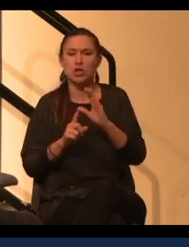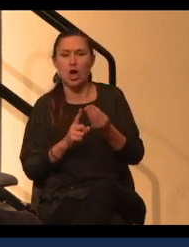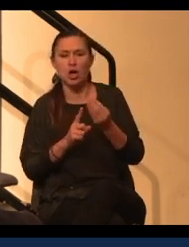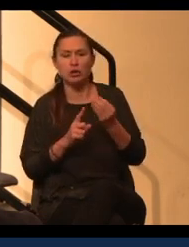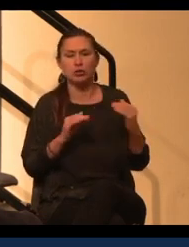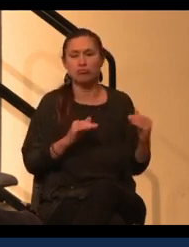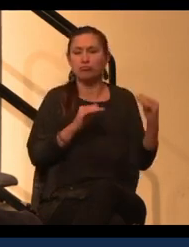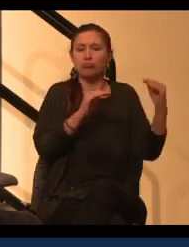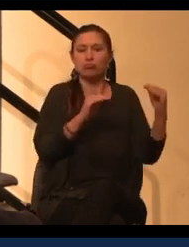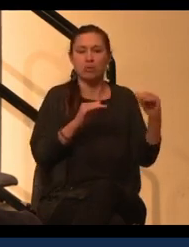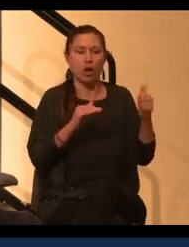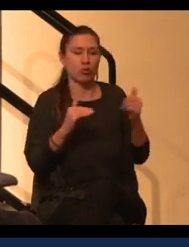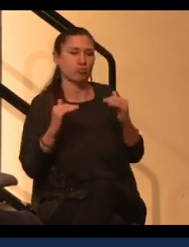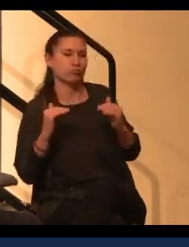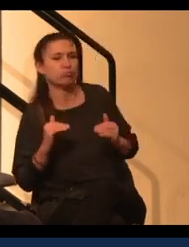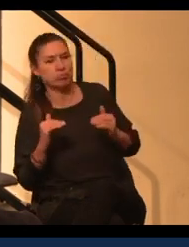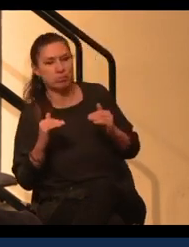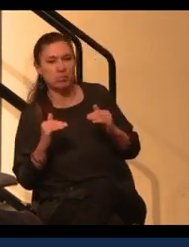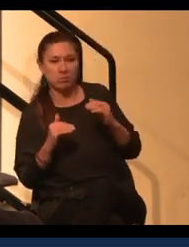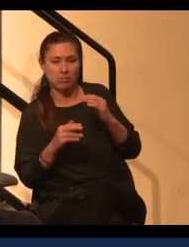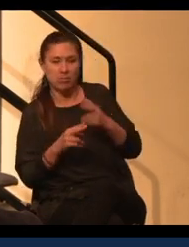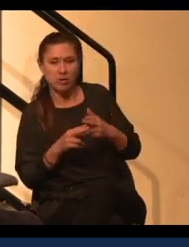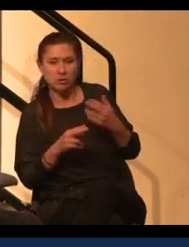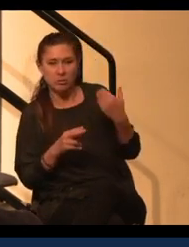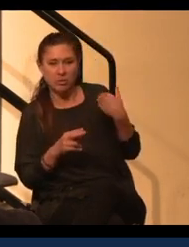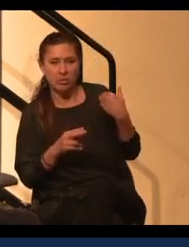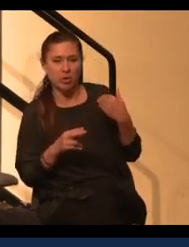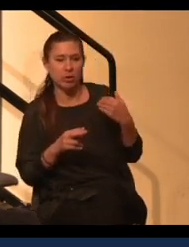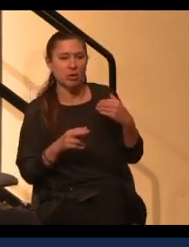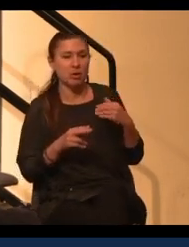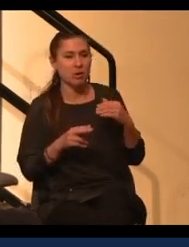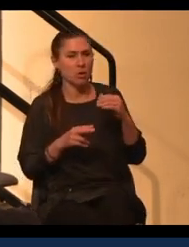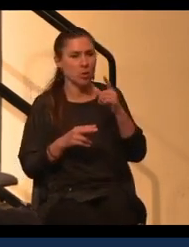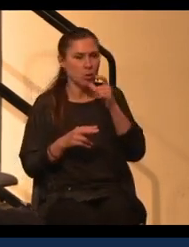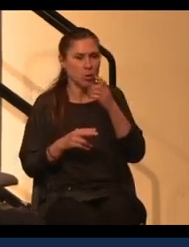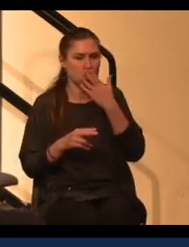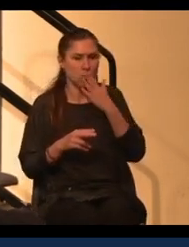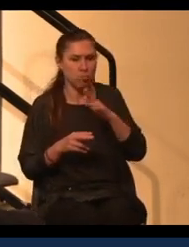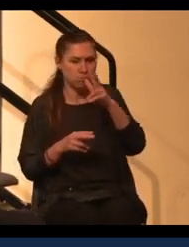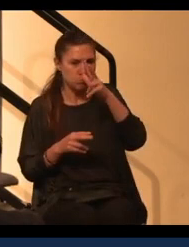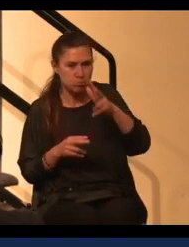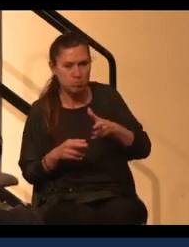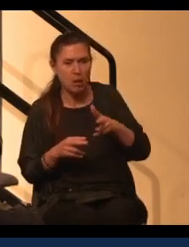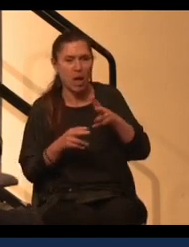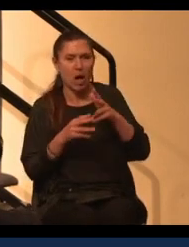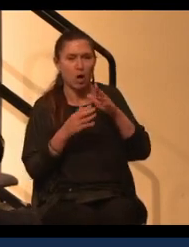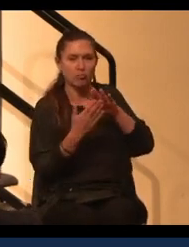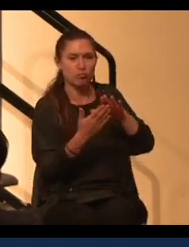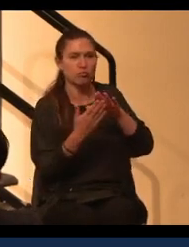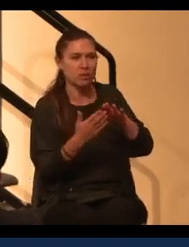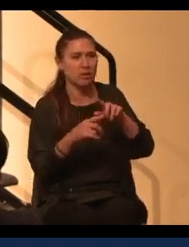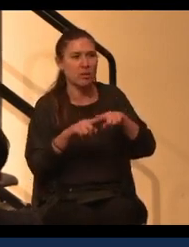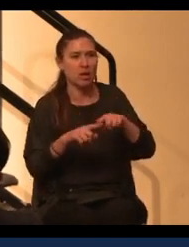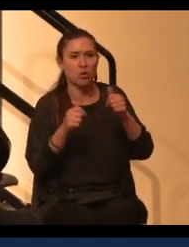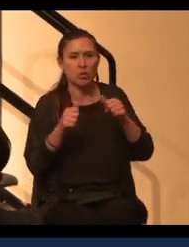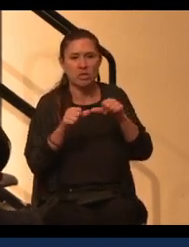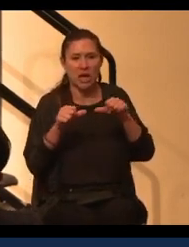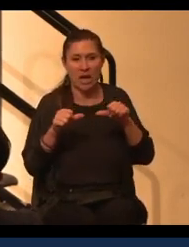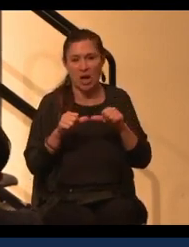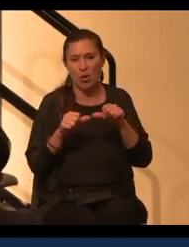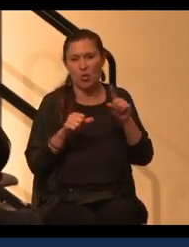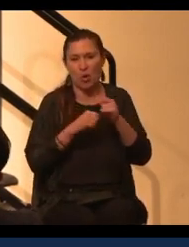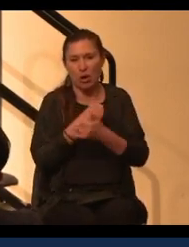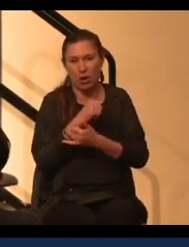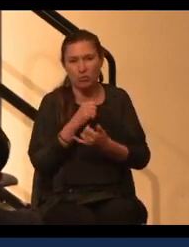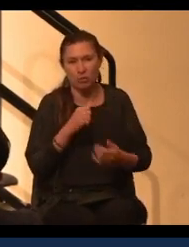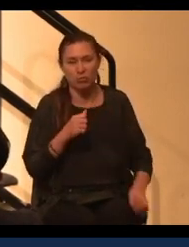in the slide, again, I mentioned that there were those that were especially mistreated depending on the region that you were coming from. Again, it assumes